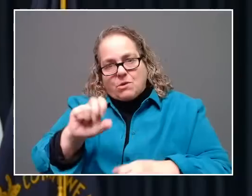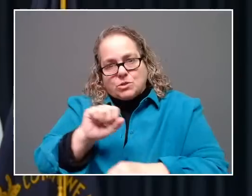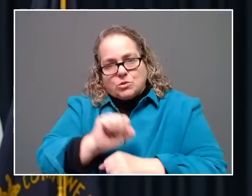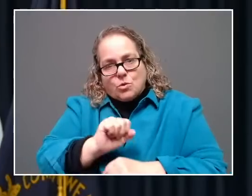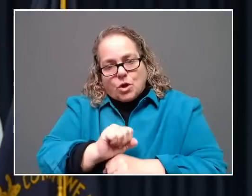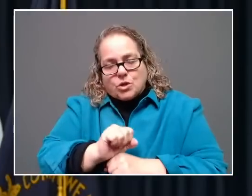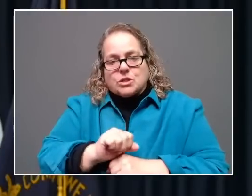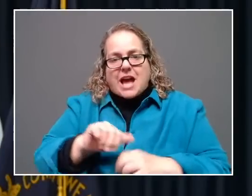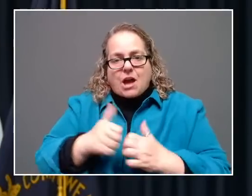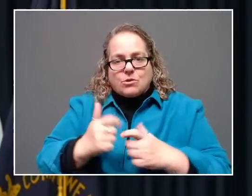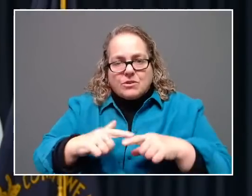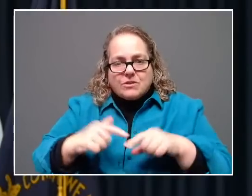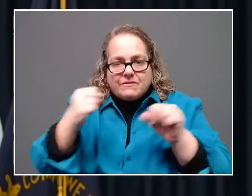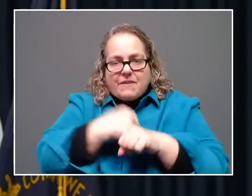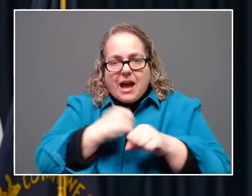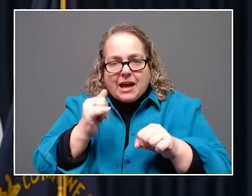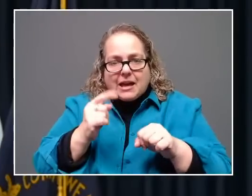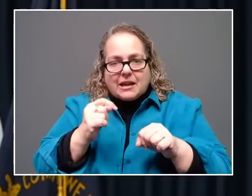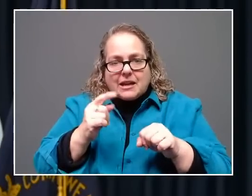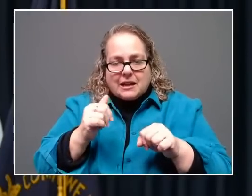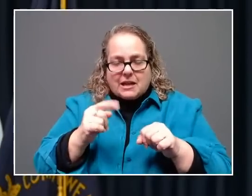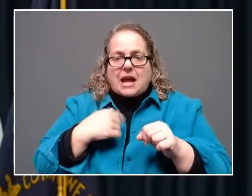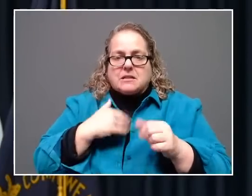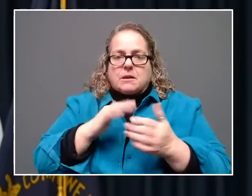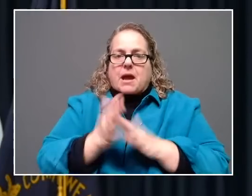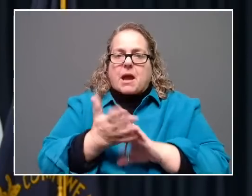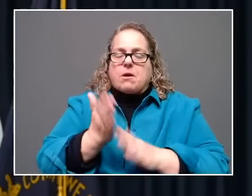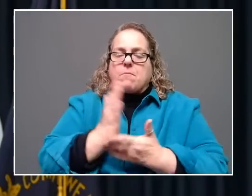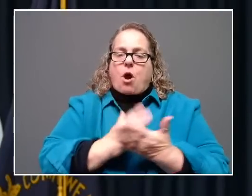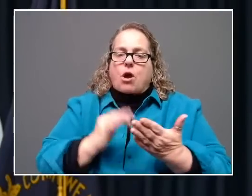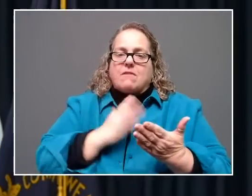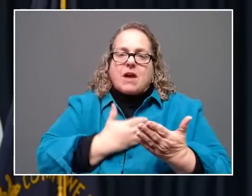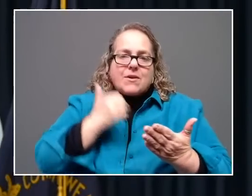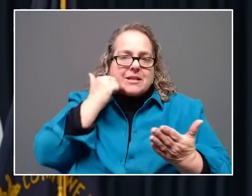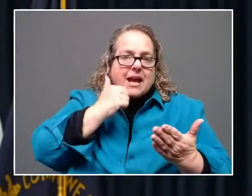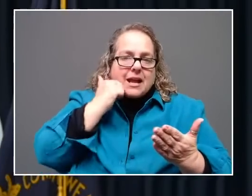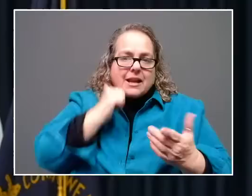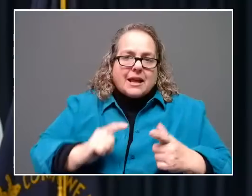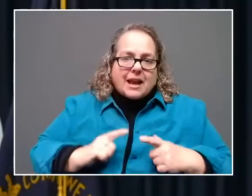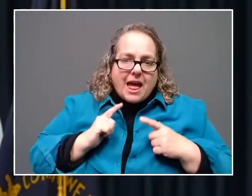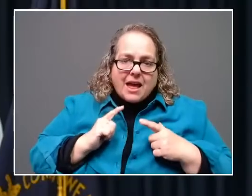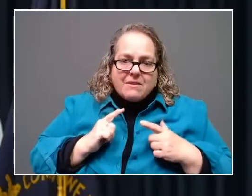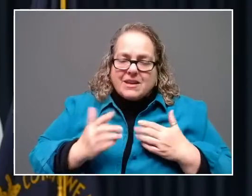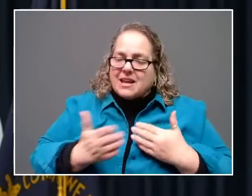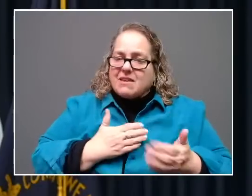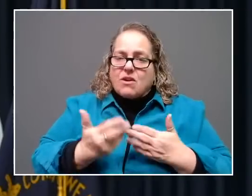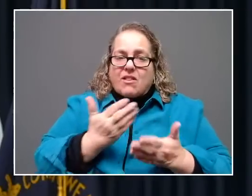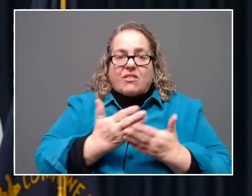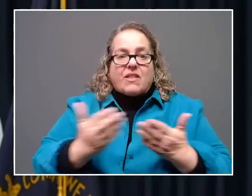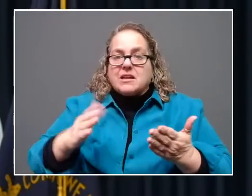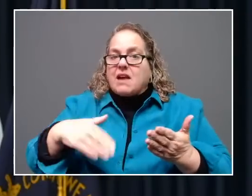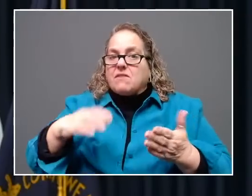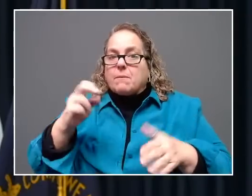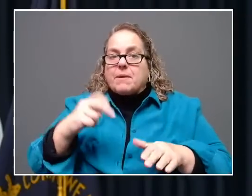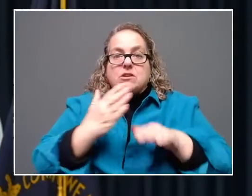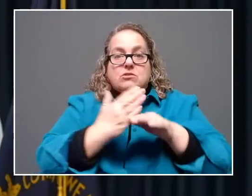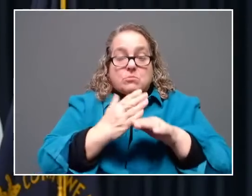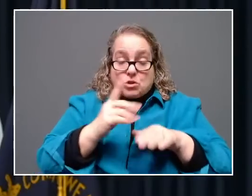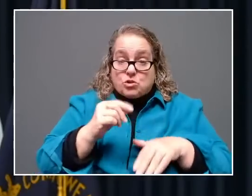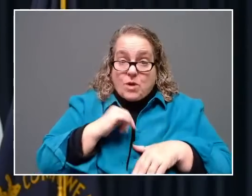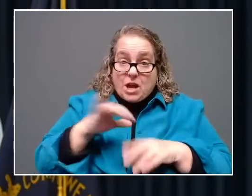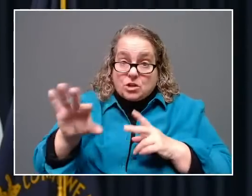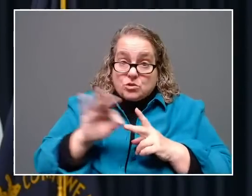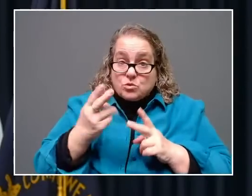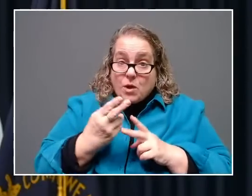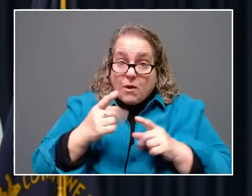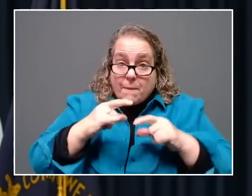It's become, in many ways, a part of our daily lives, even the things that haven't been disrupted about, do I choose to wear a mask? Where